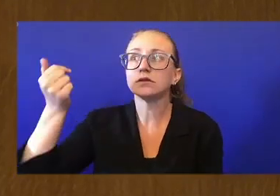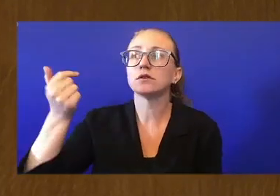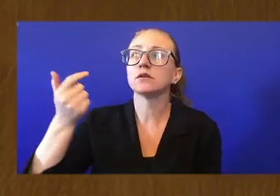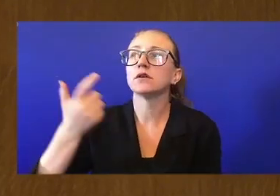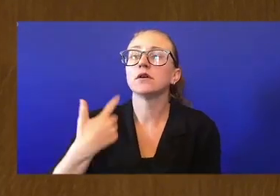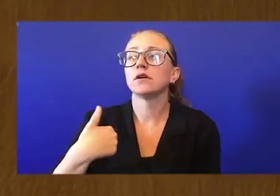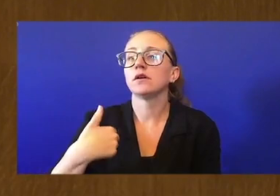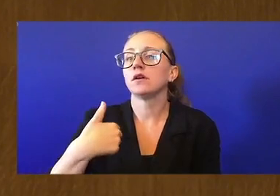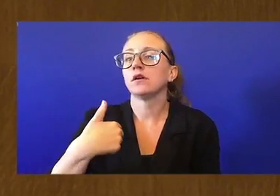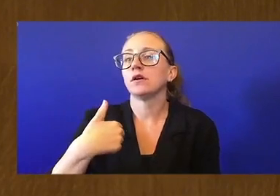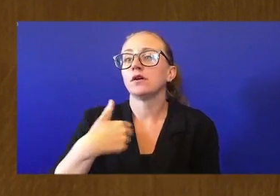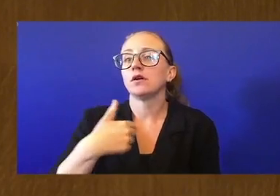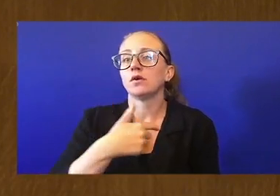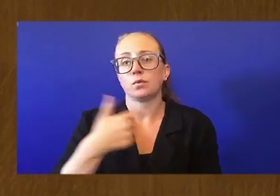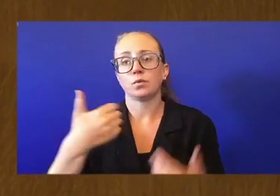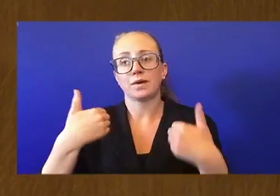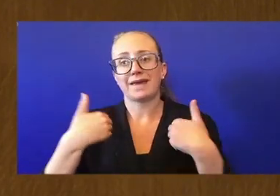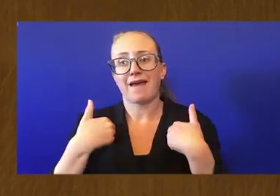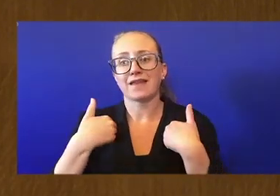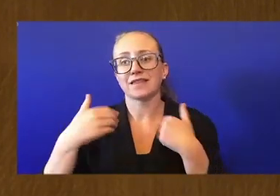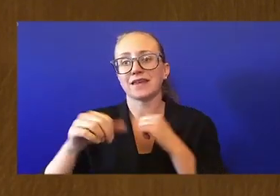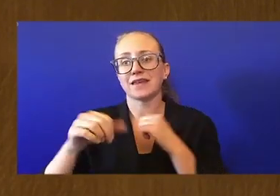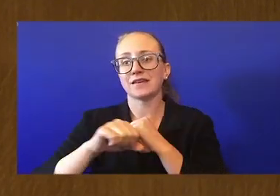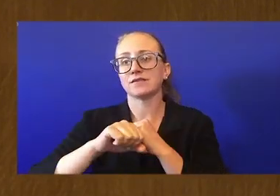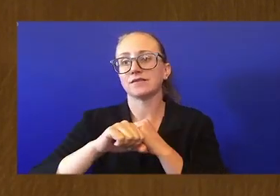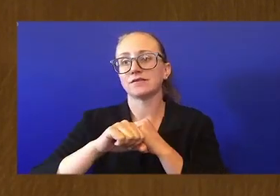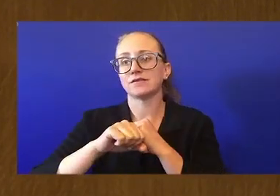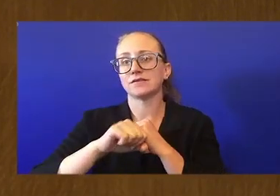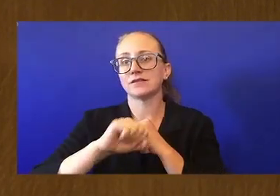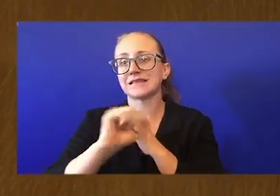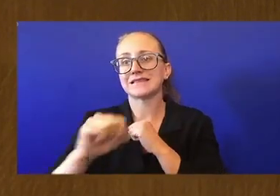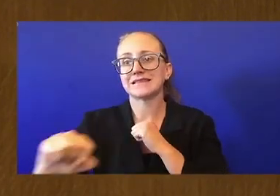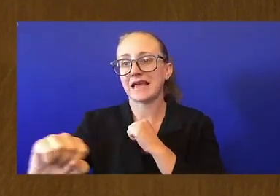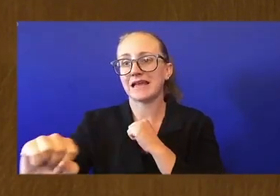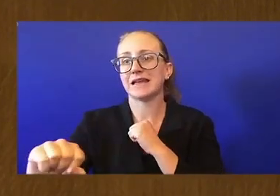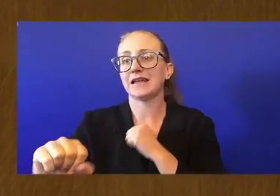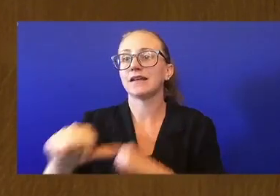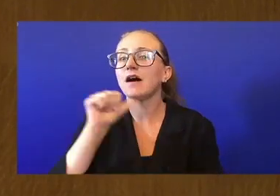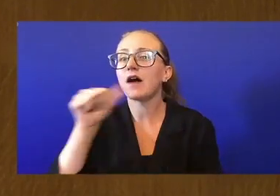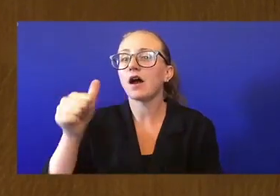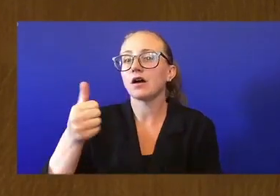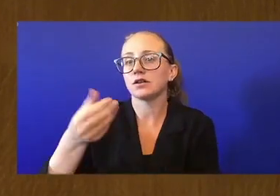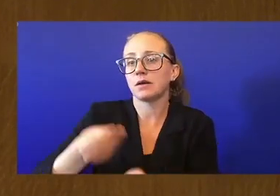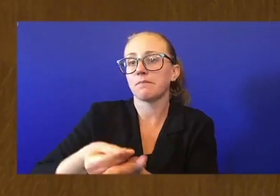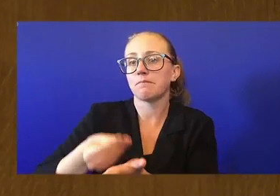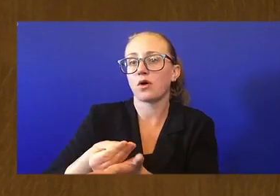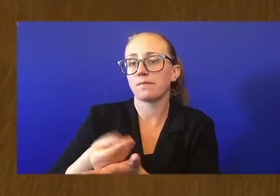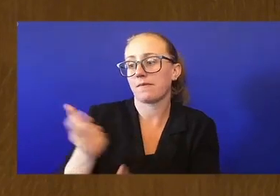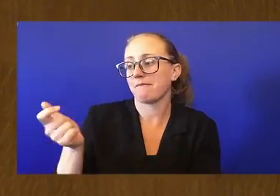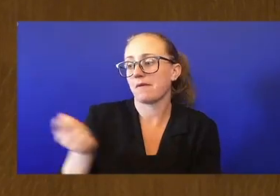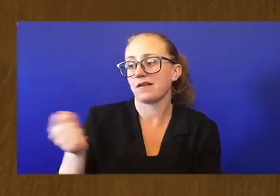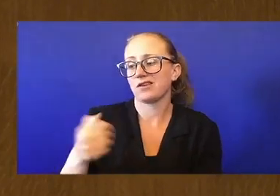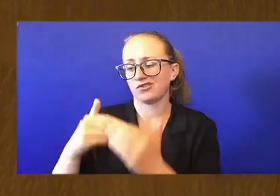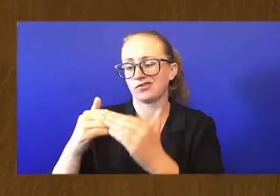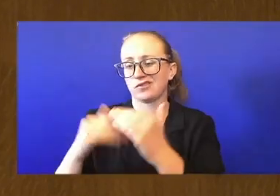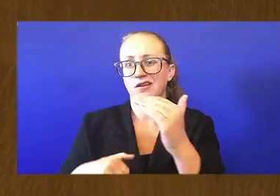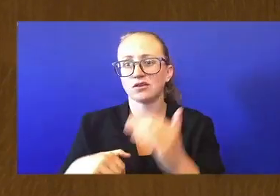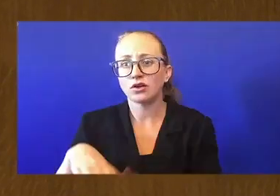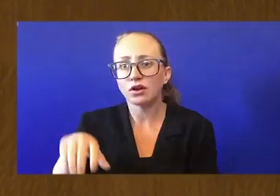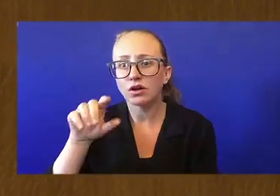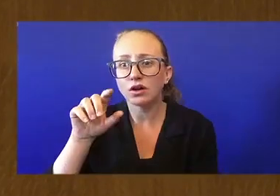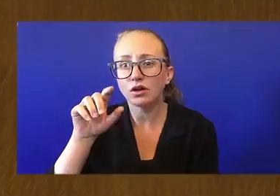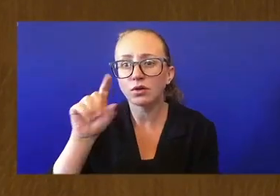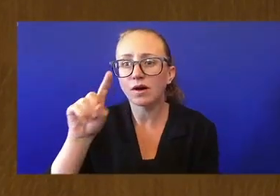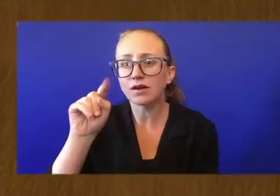extended unemployment benefits, which was just under $1 trillion, and there's an estimate that anywhere from 100